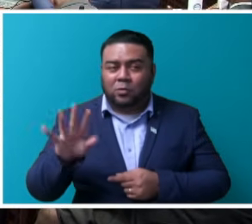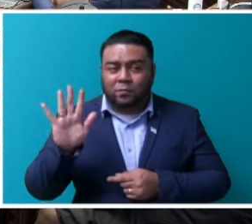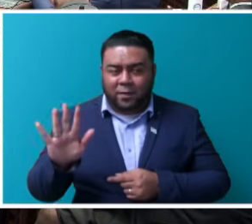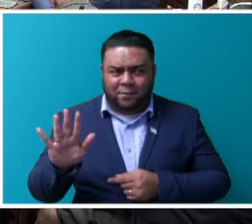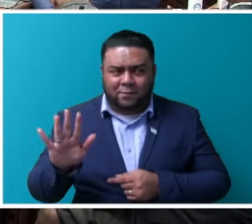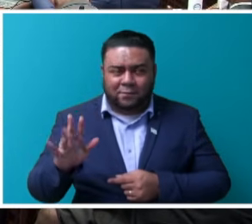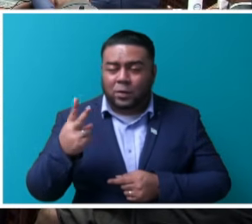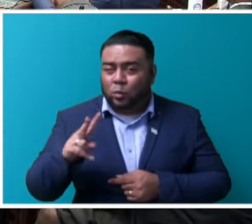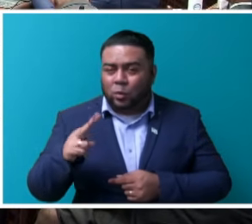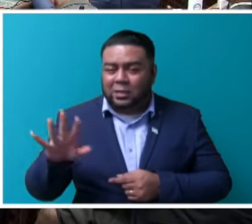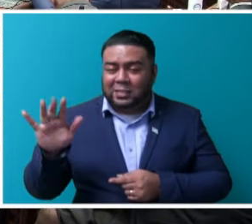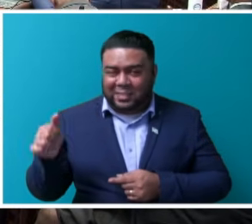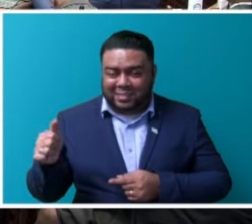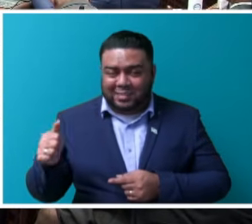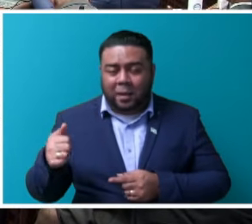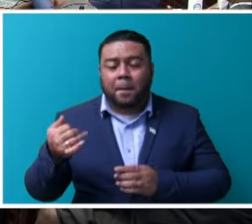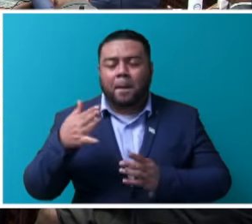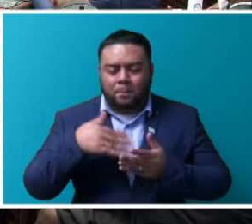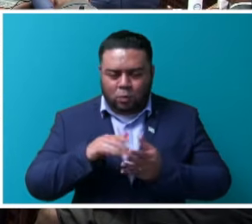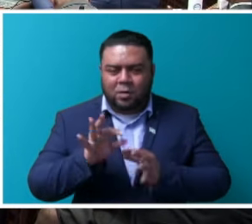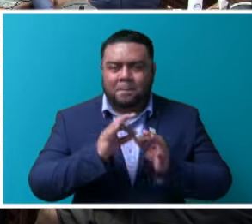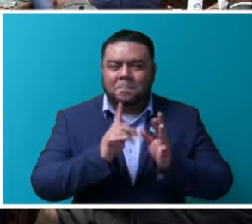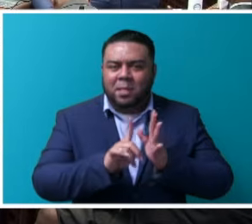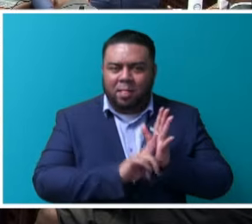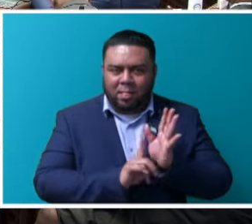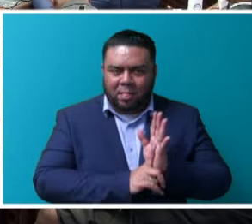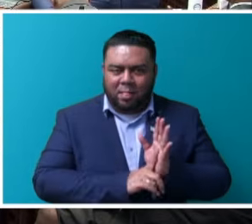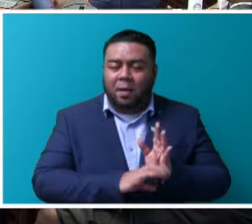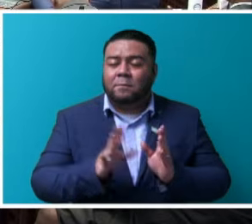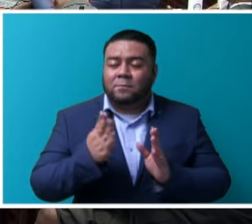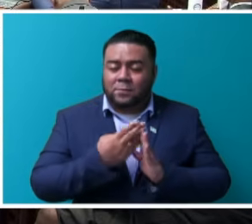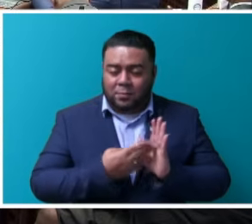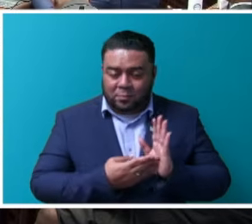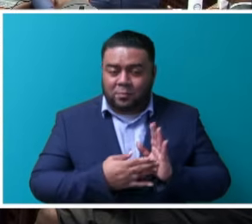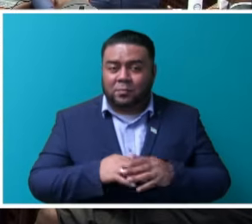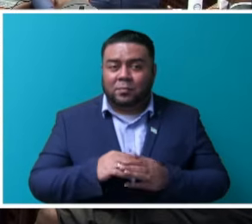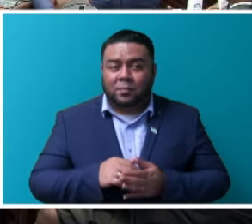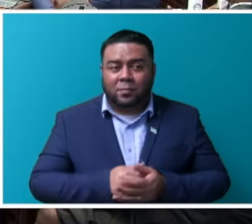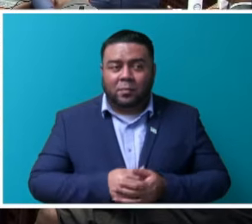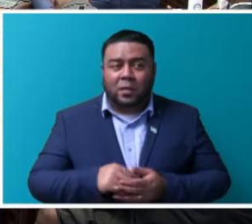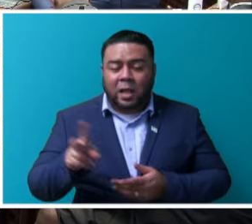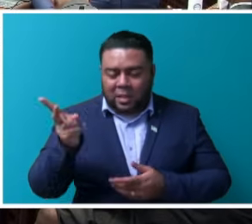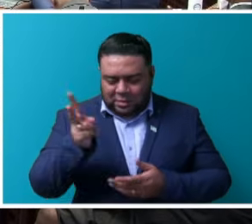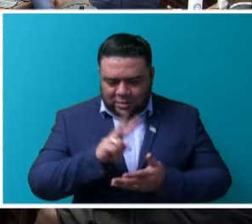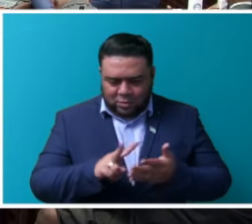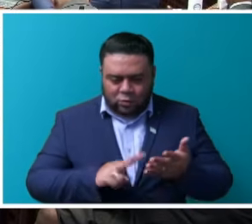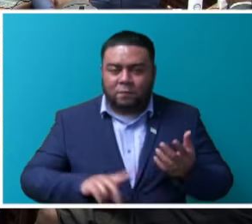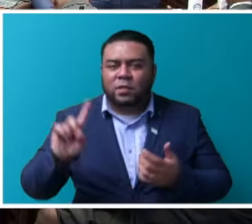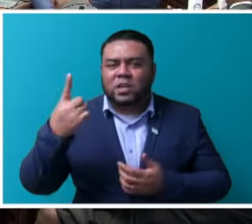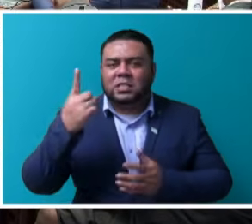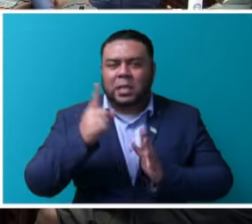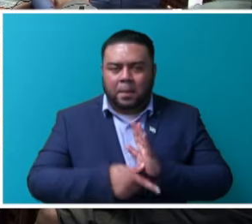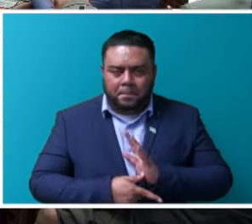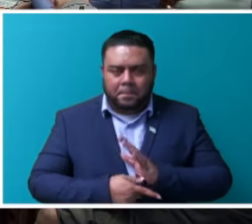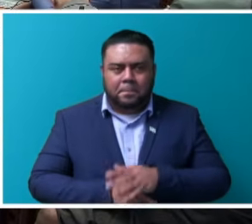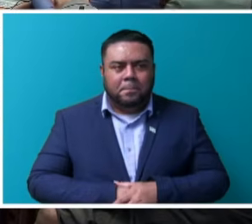2025 to 2026 Appropriation Bill 2025 has now been read for the first